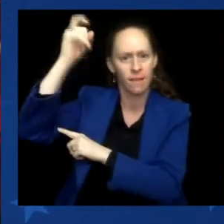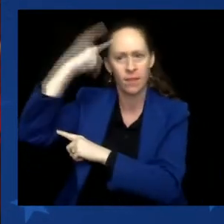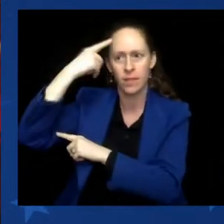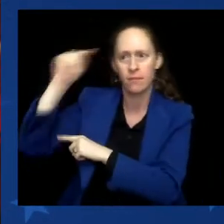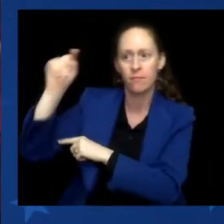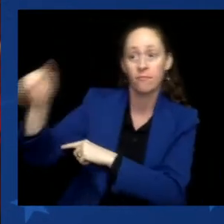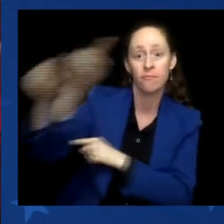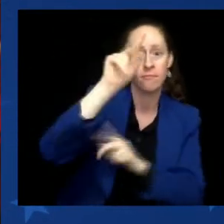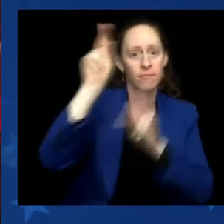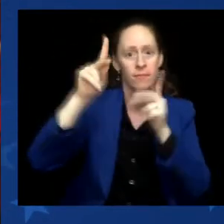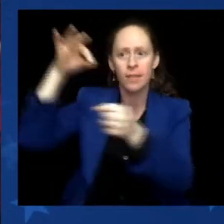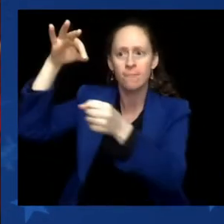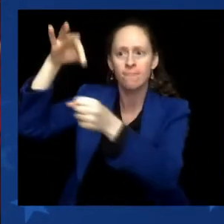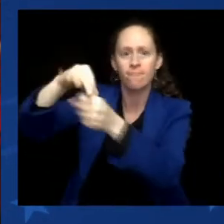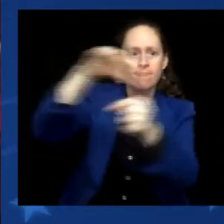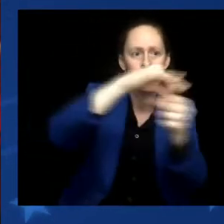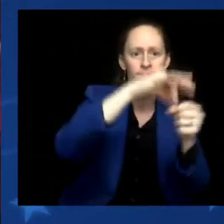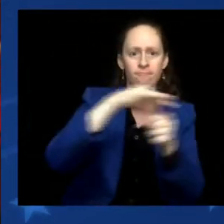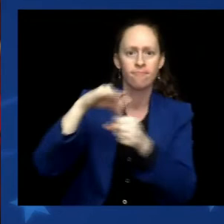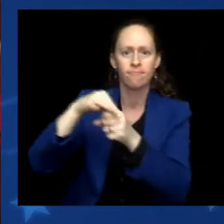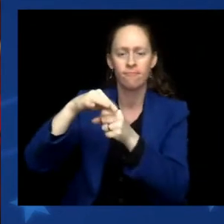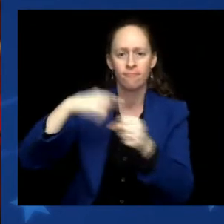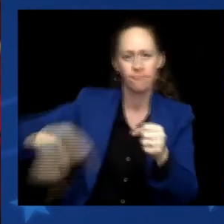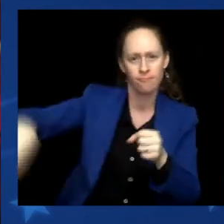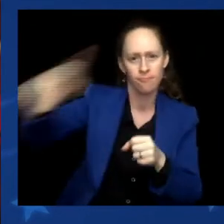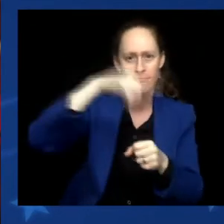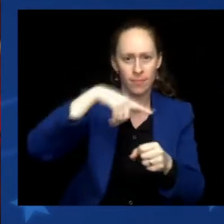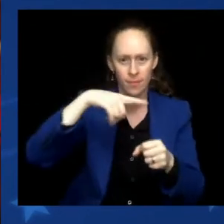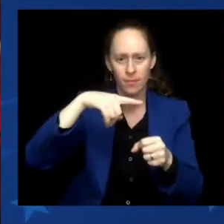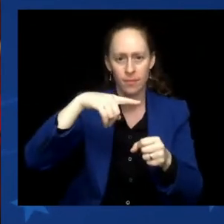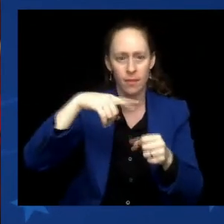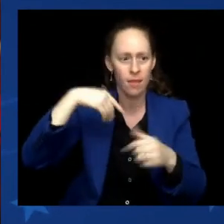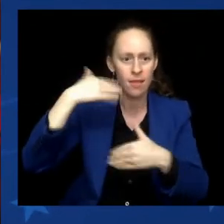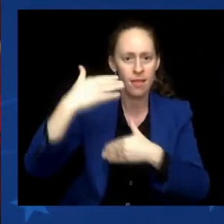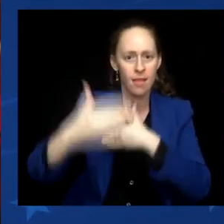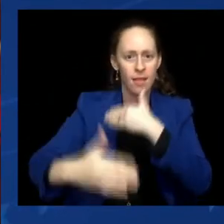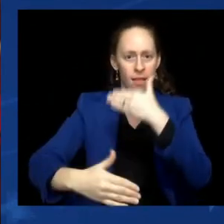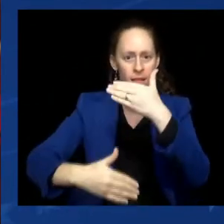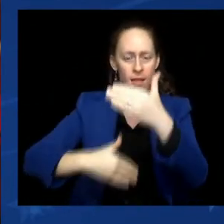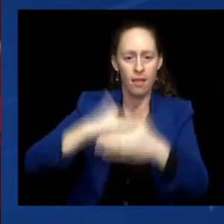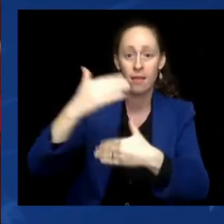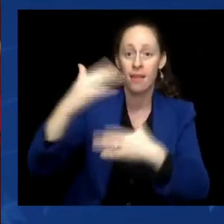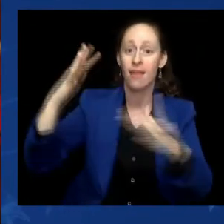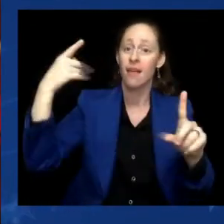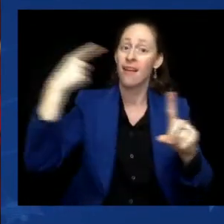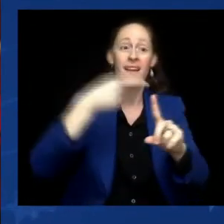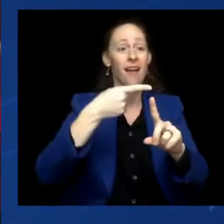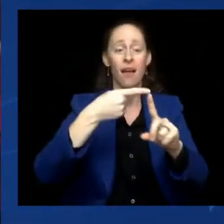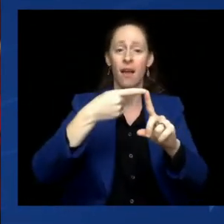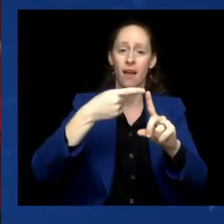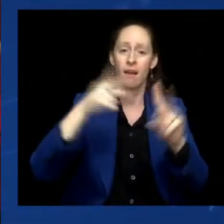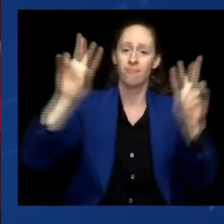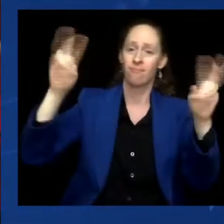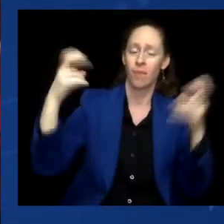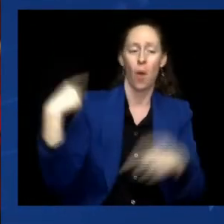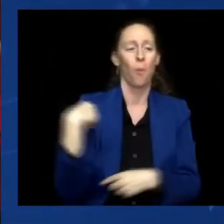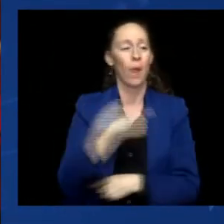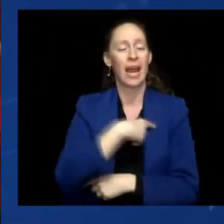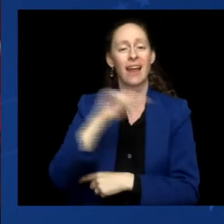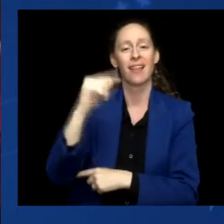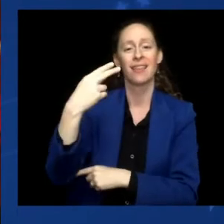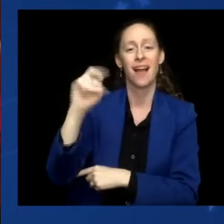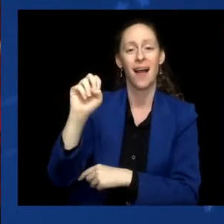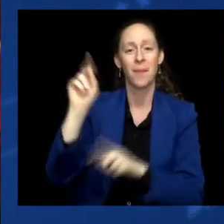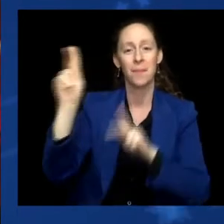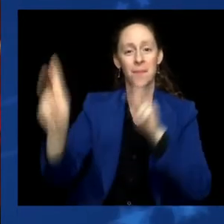people, these two documents and the ideas they embody, equality and democracy, are